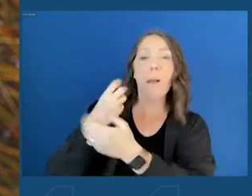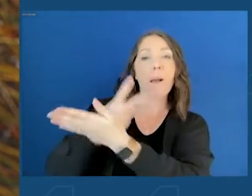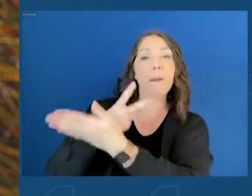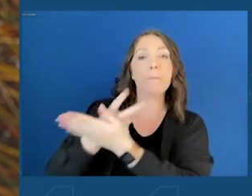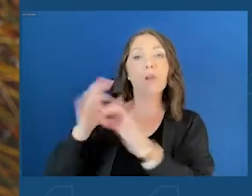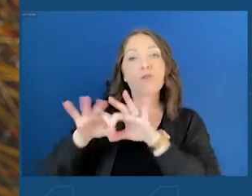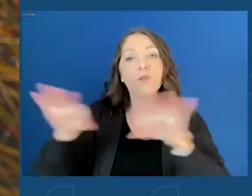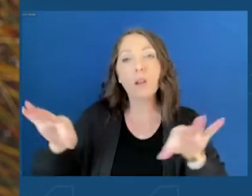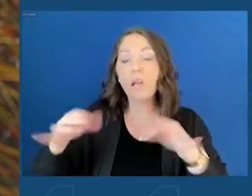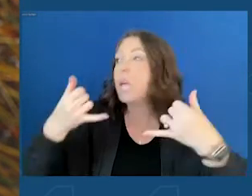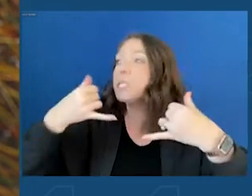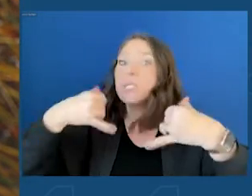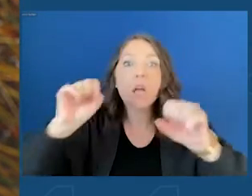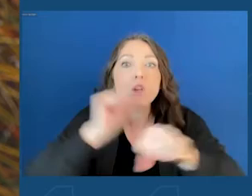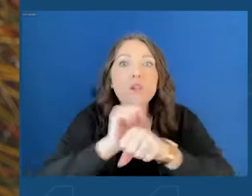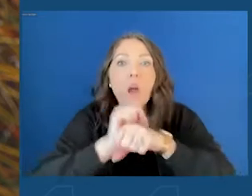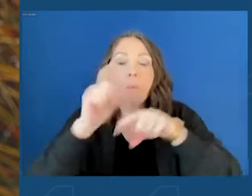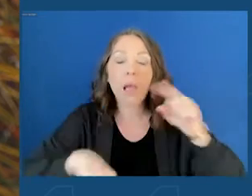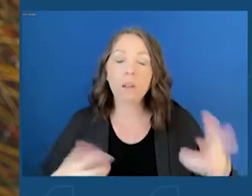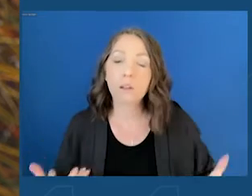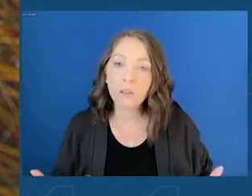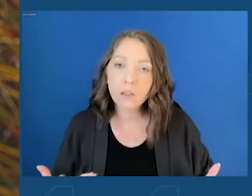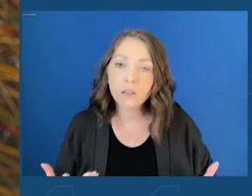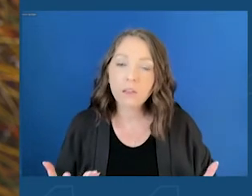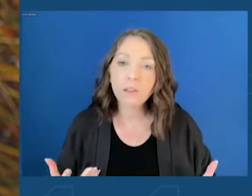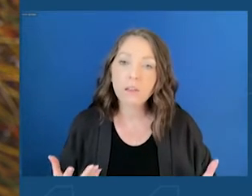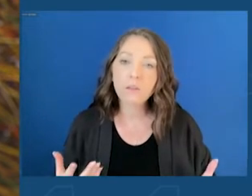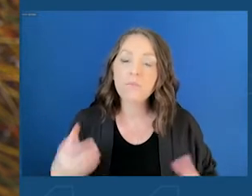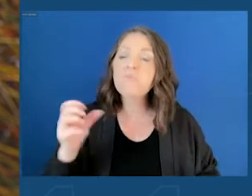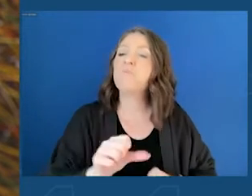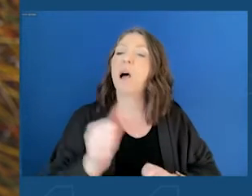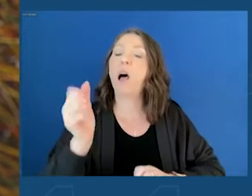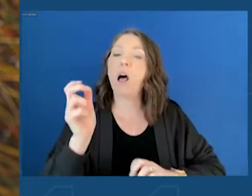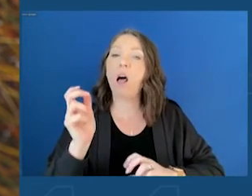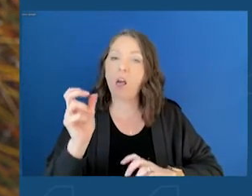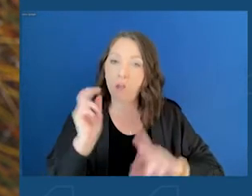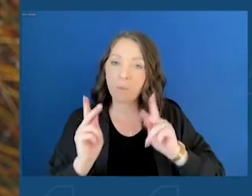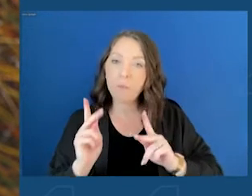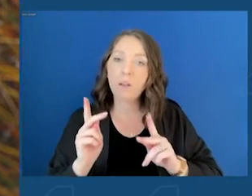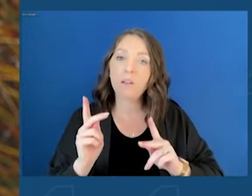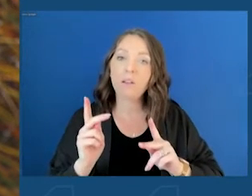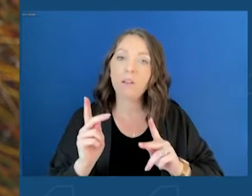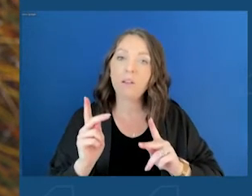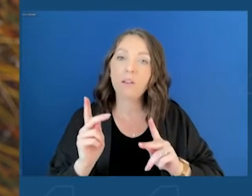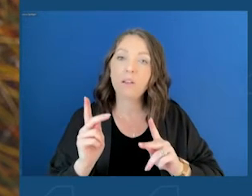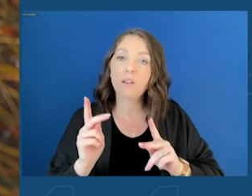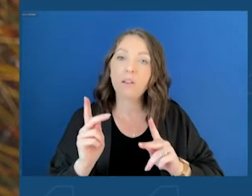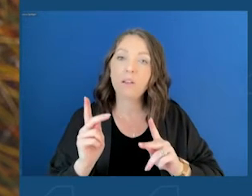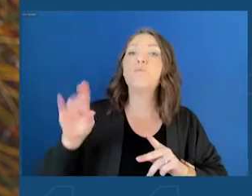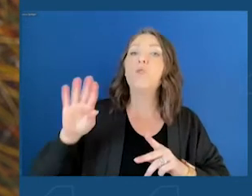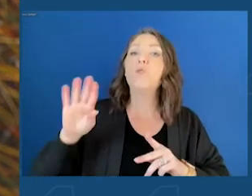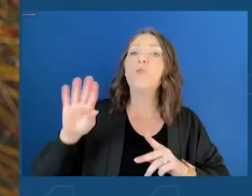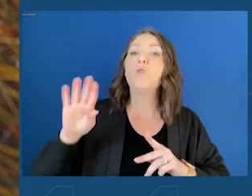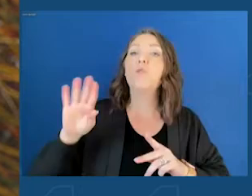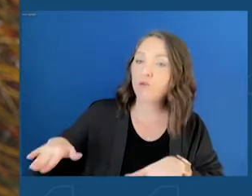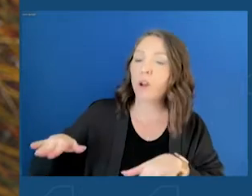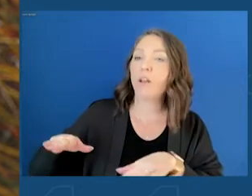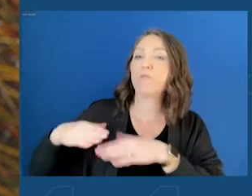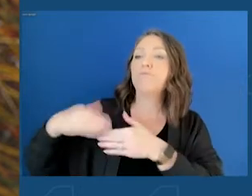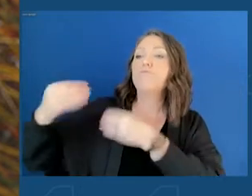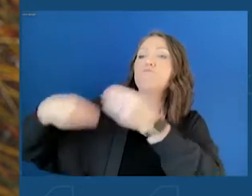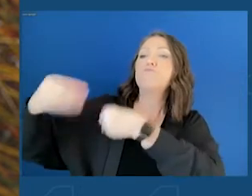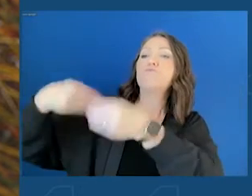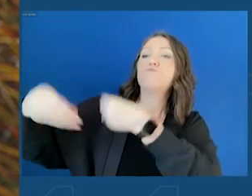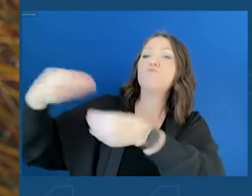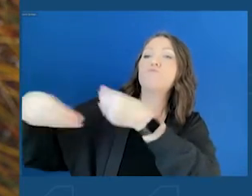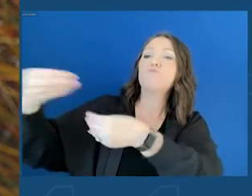job. But in addition to Marianne, Clean Slate will change the lives of Marianne's children and her children's children and her children's